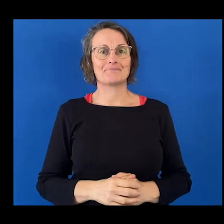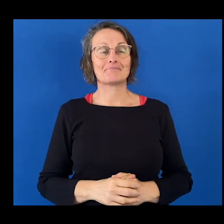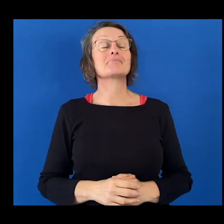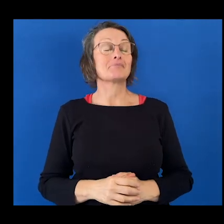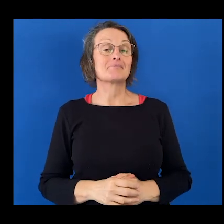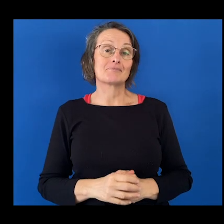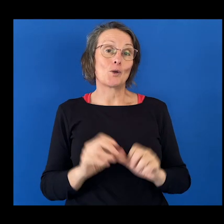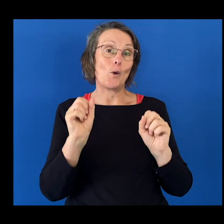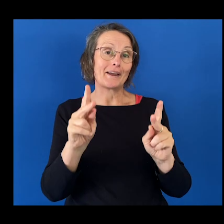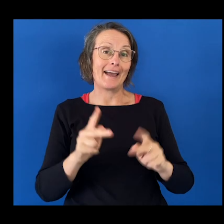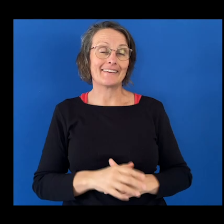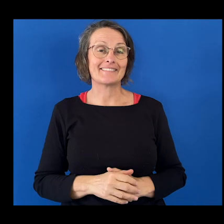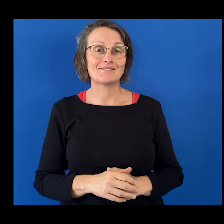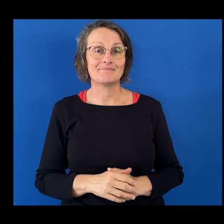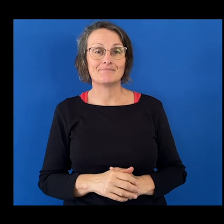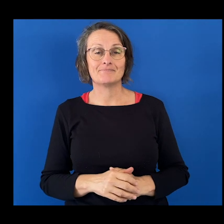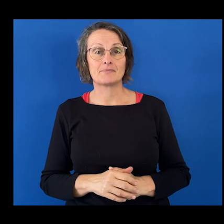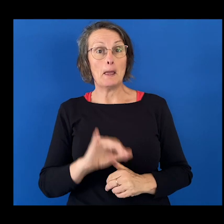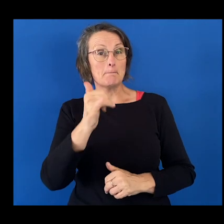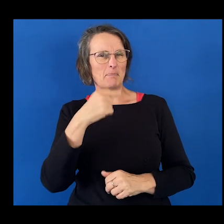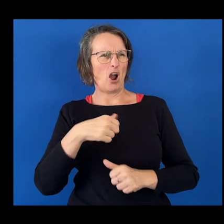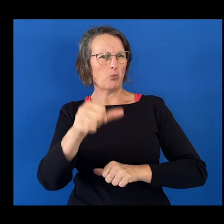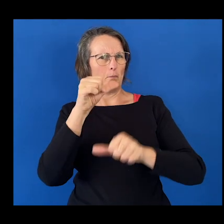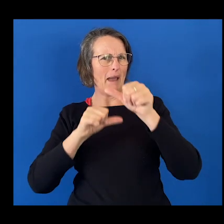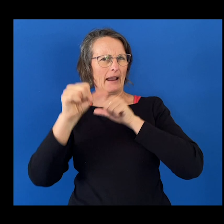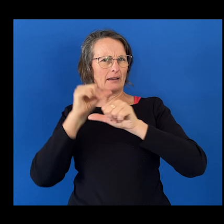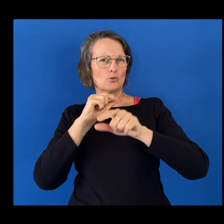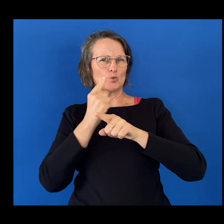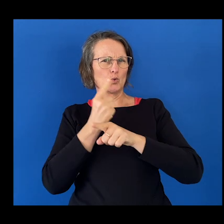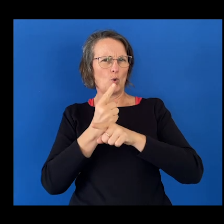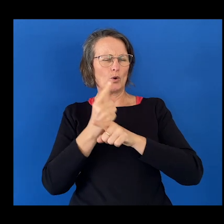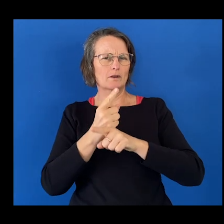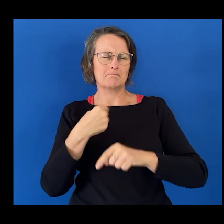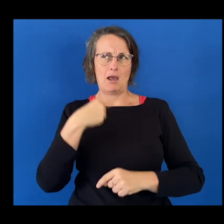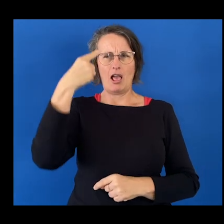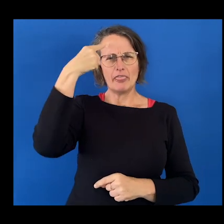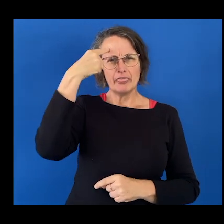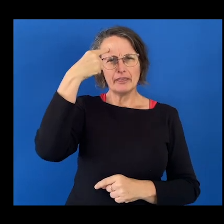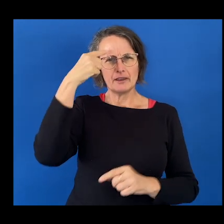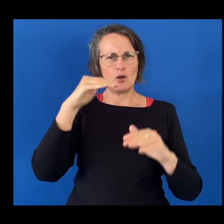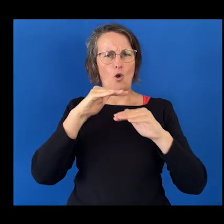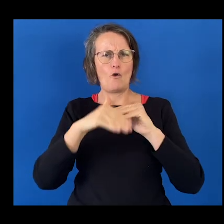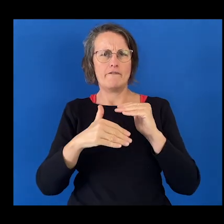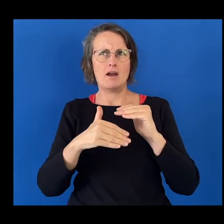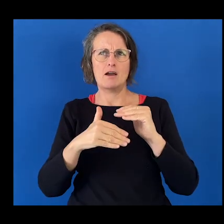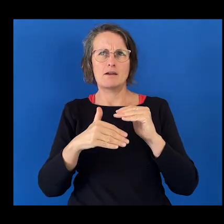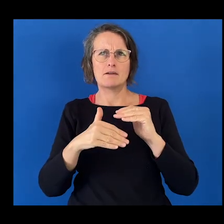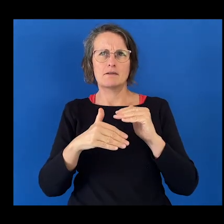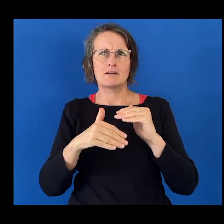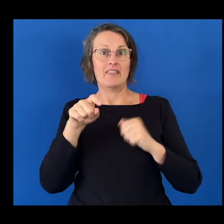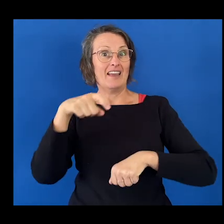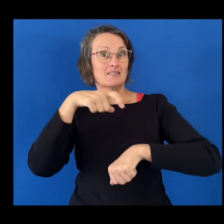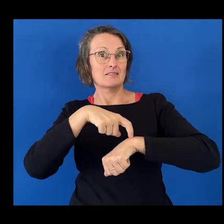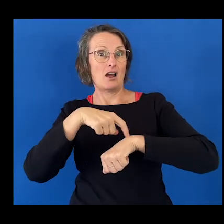Well, okay. Maybe I'll just backtrack slightly, and I'm thinking back